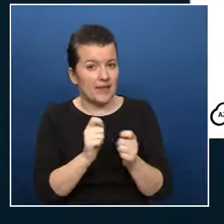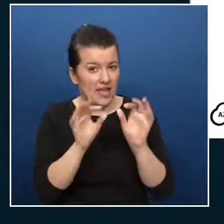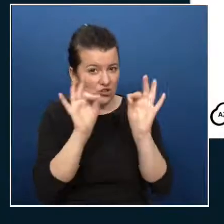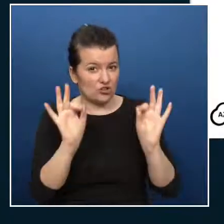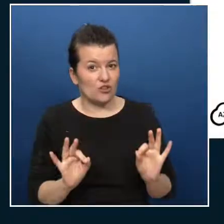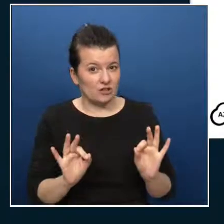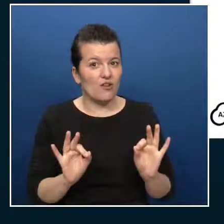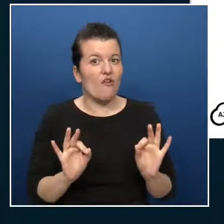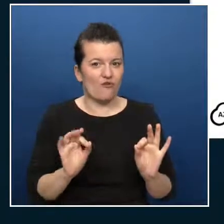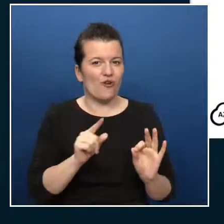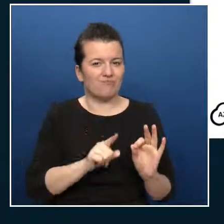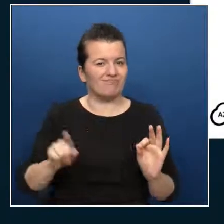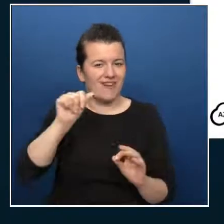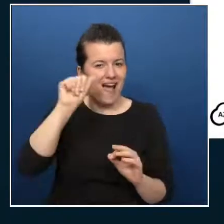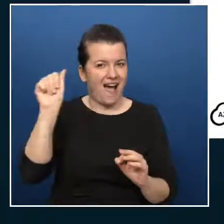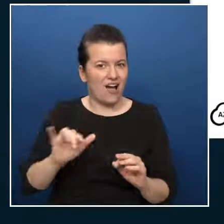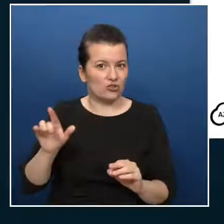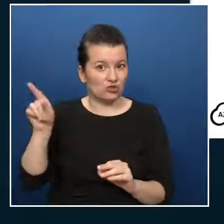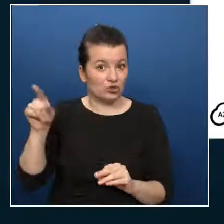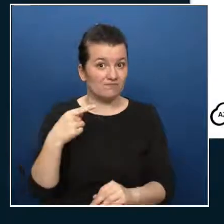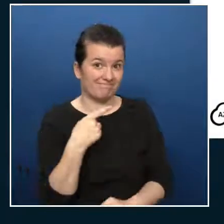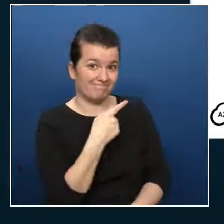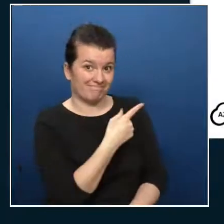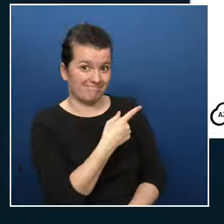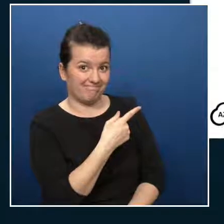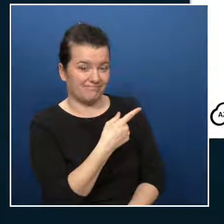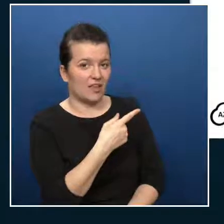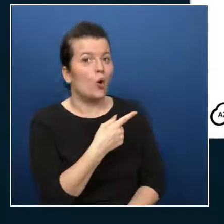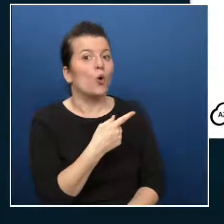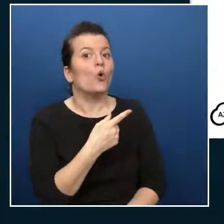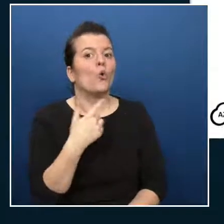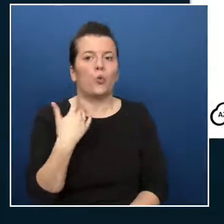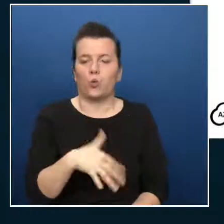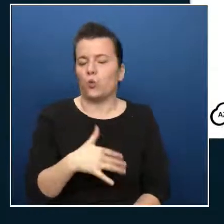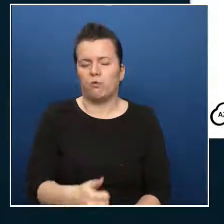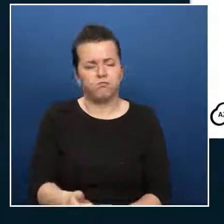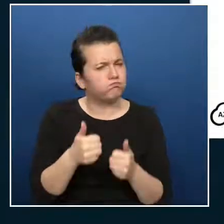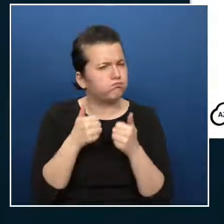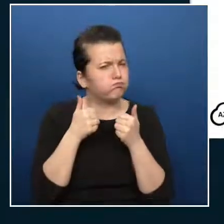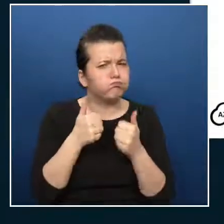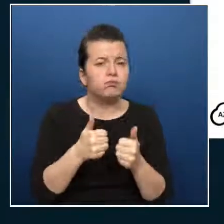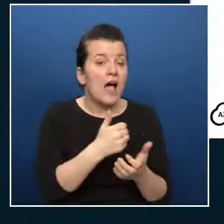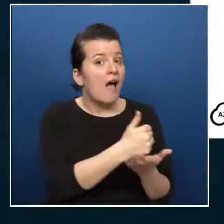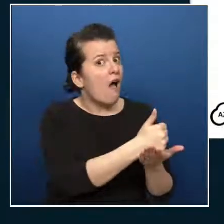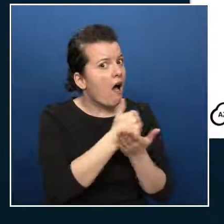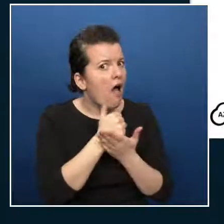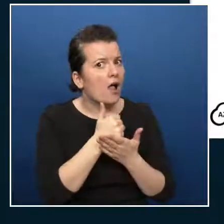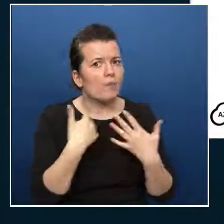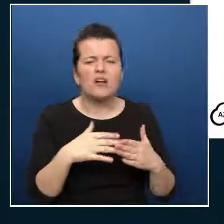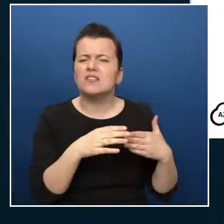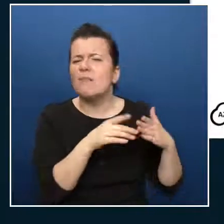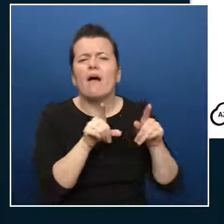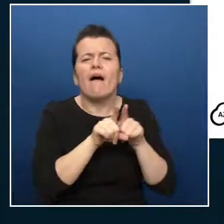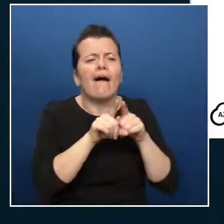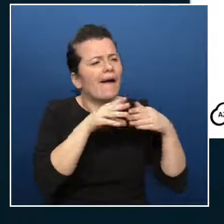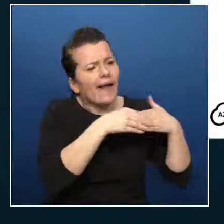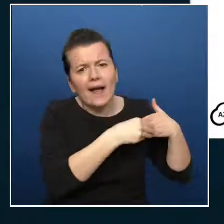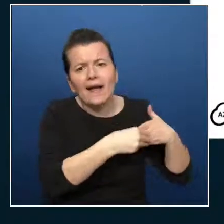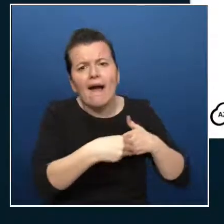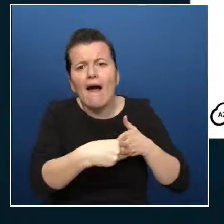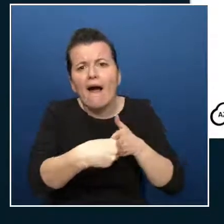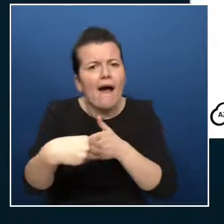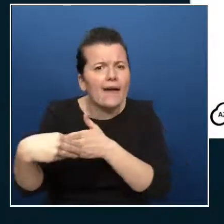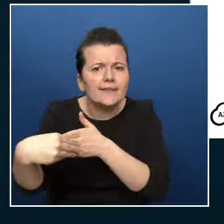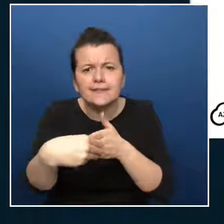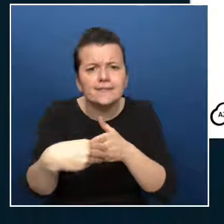a good guide that are worth checking for. It helps you, it guides you through defining the